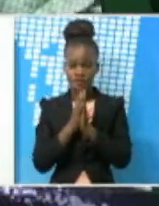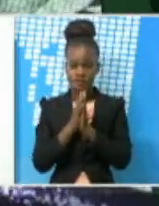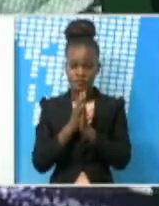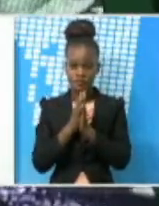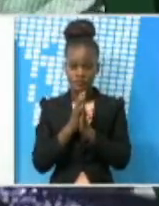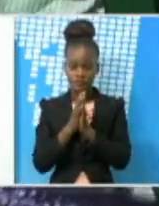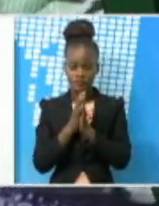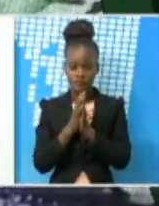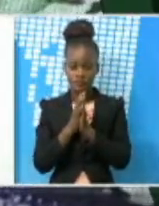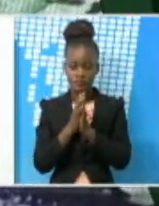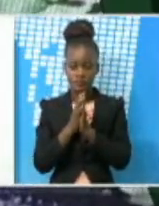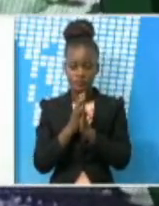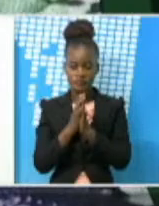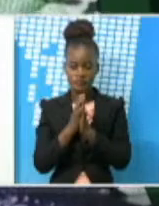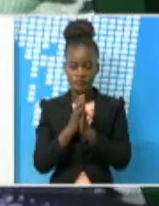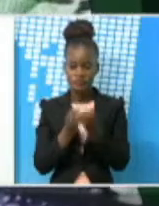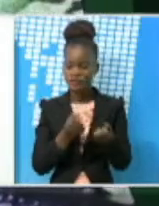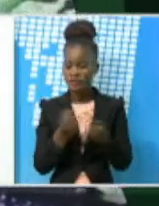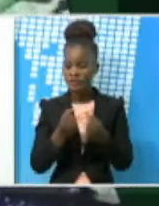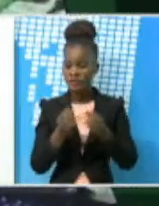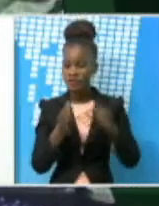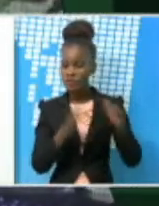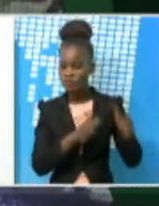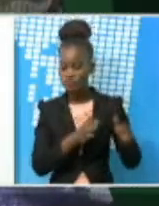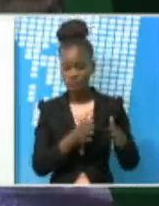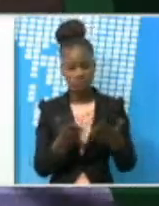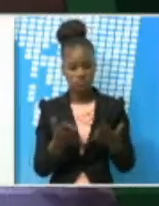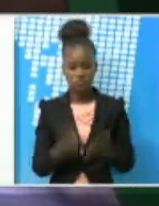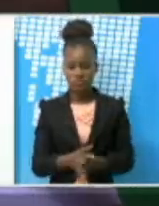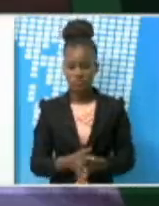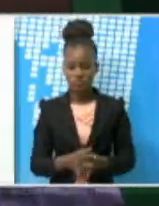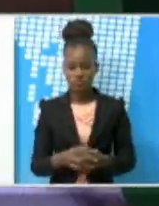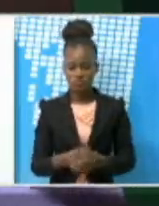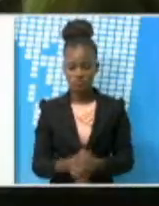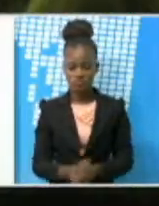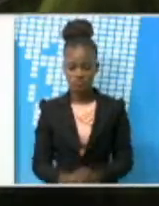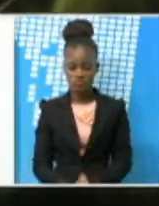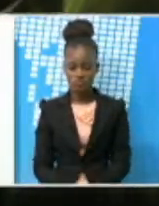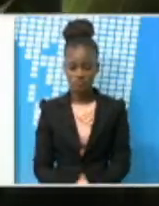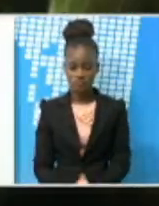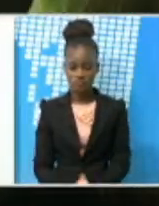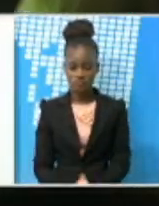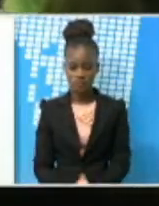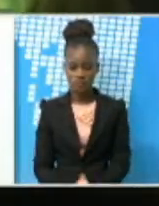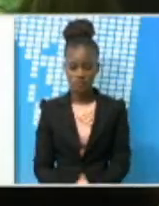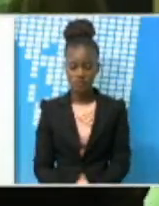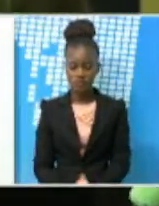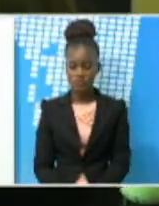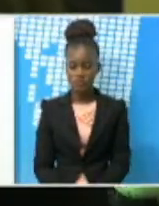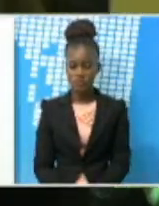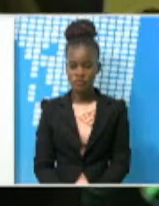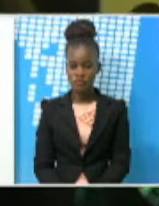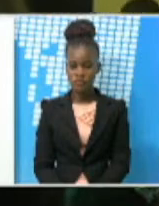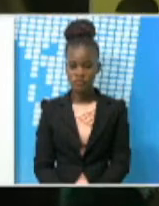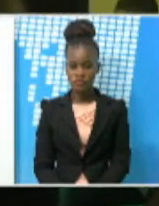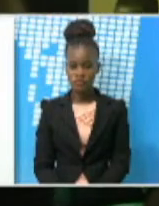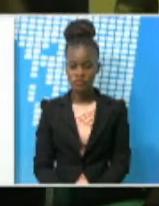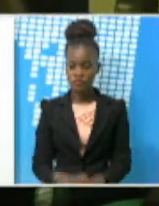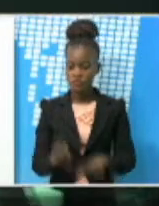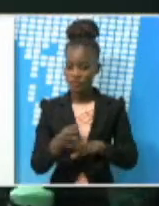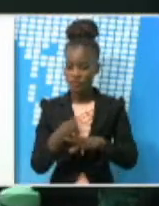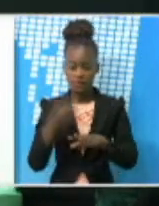sectors that drive green impact and financial inclusion. Ramadan Gobi, the permanent secretary of the Ministry of